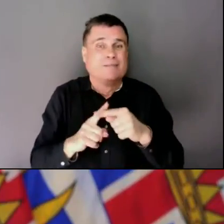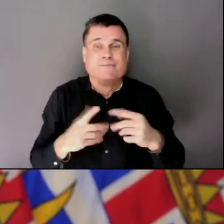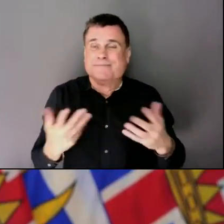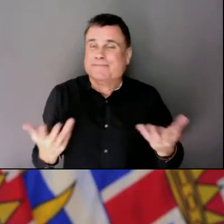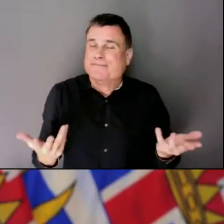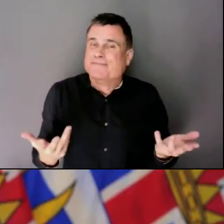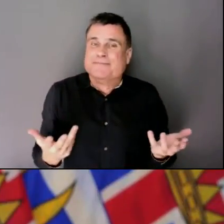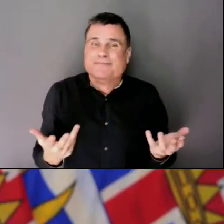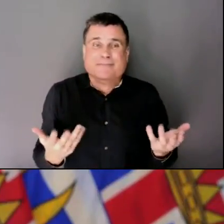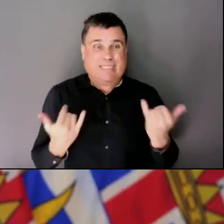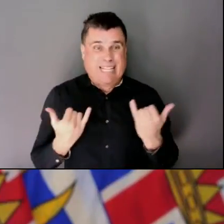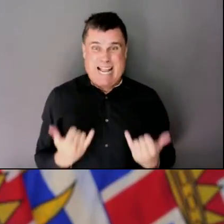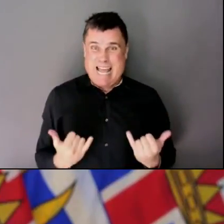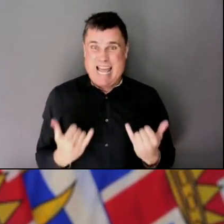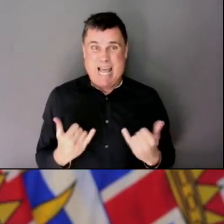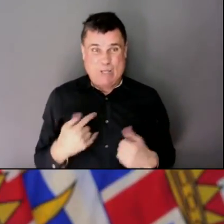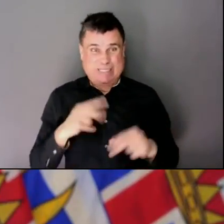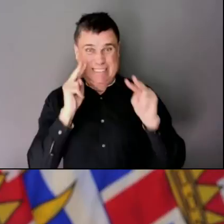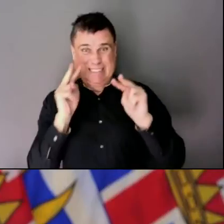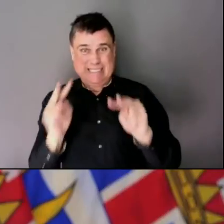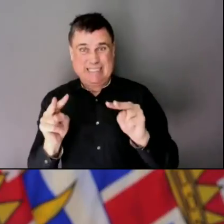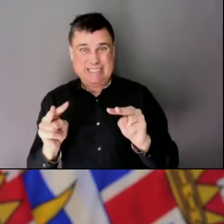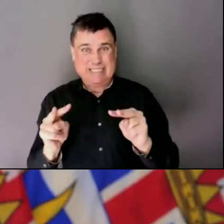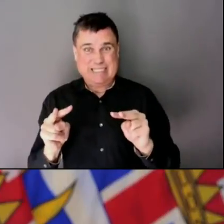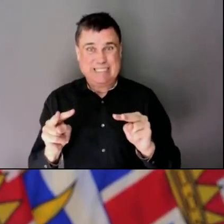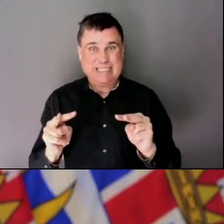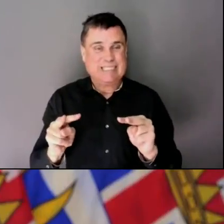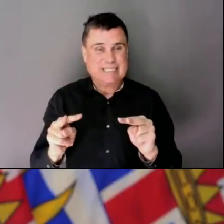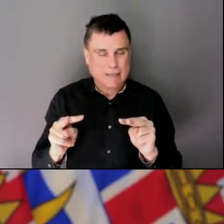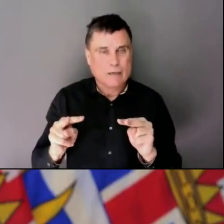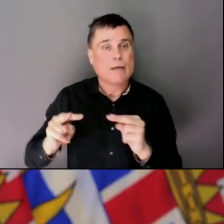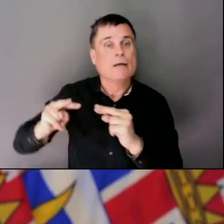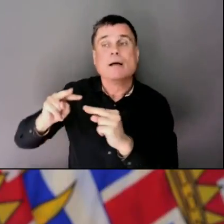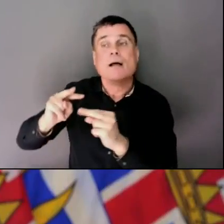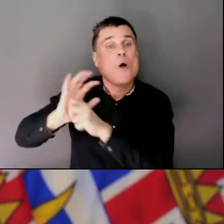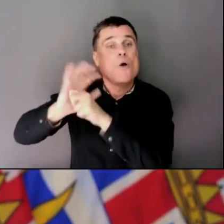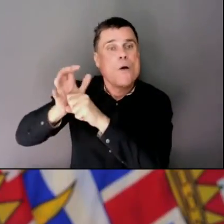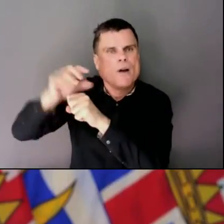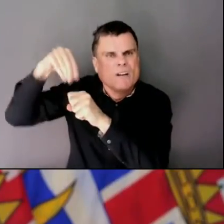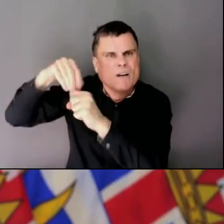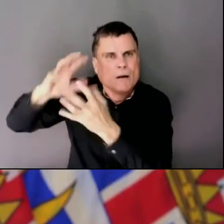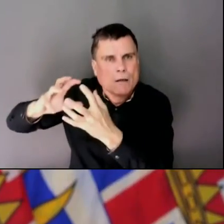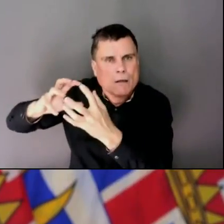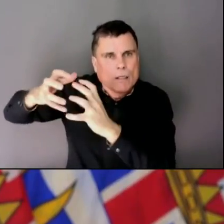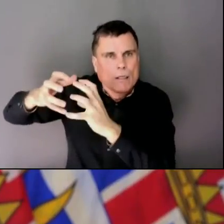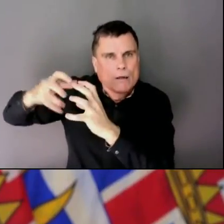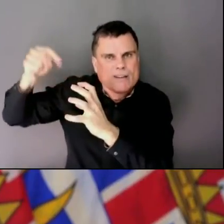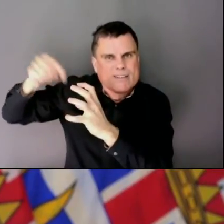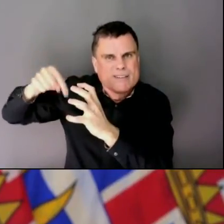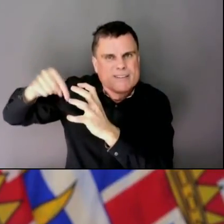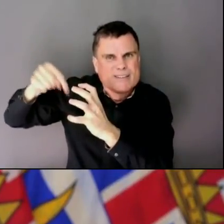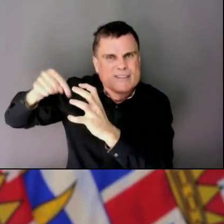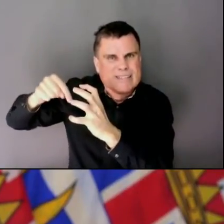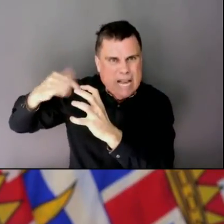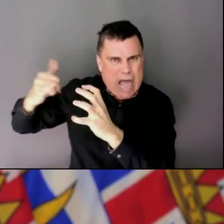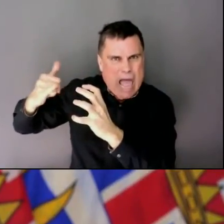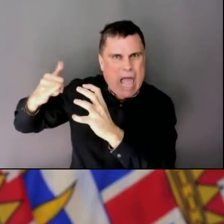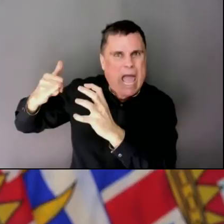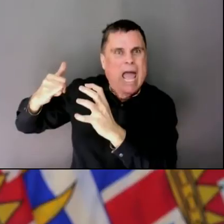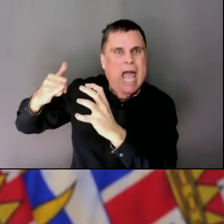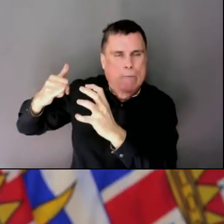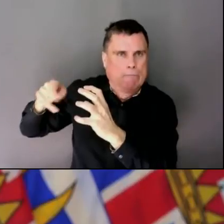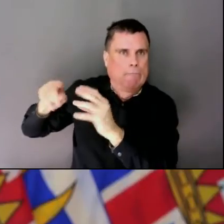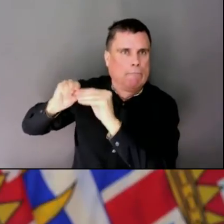seeing transmission of variants across the world. Some of these make the virus more transmissible to